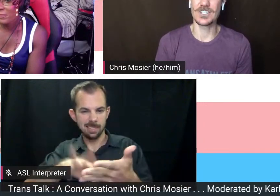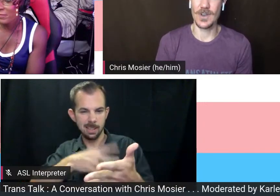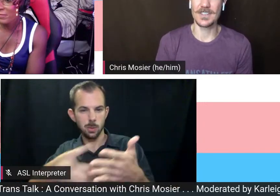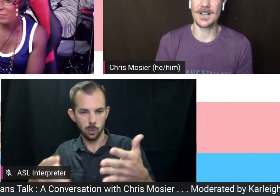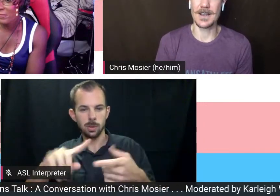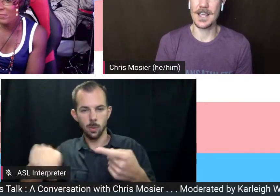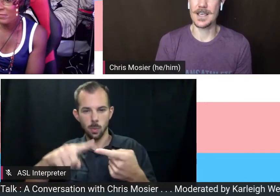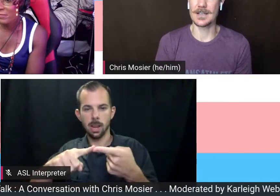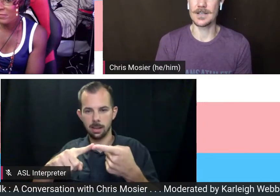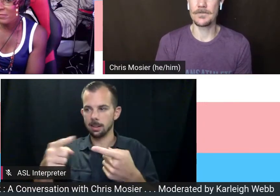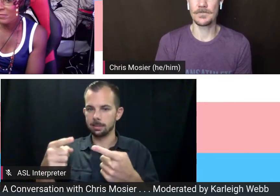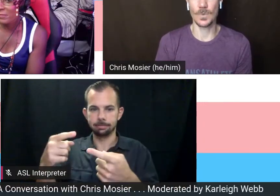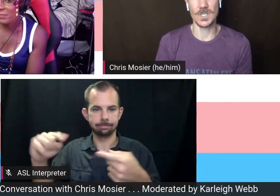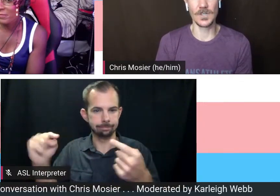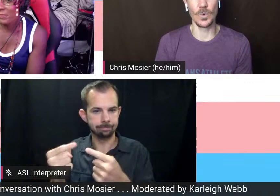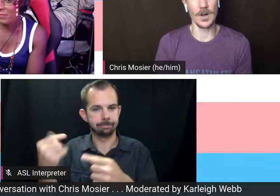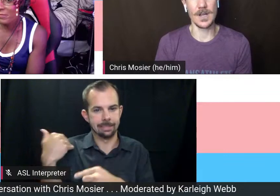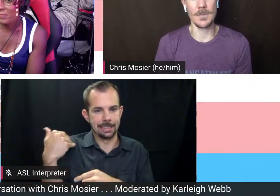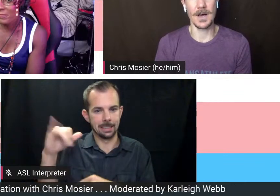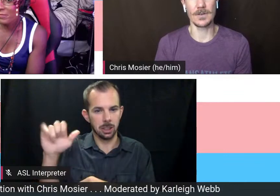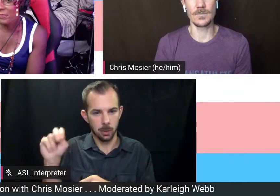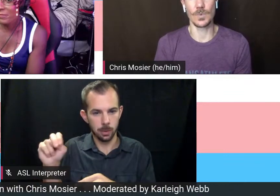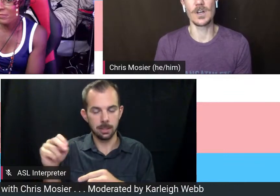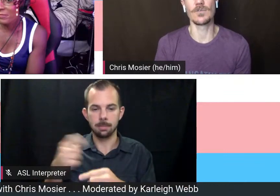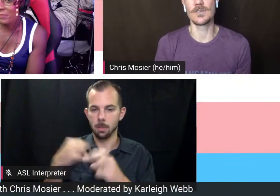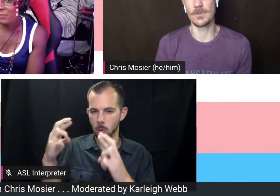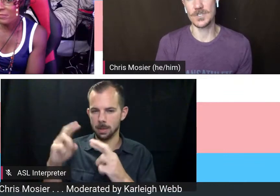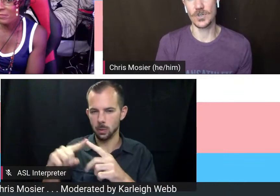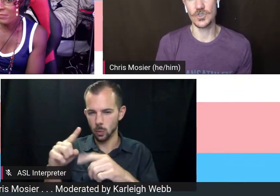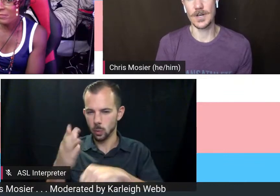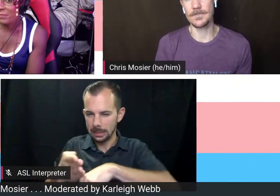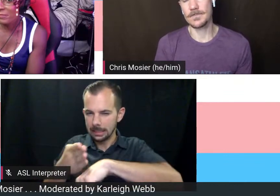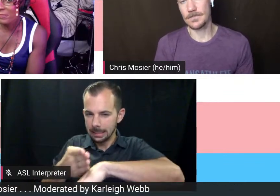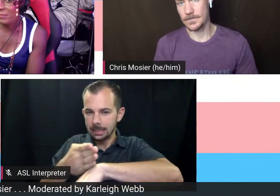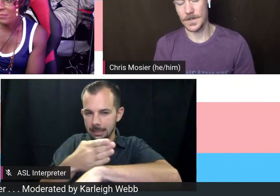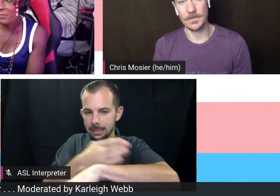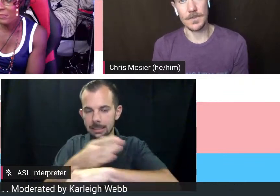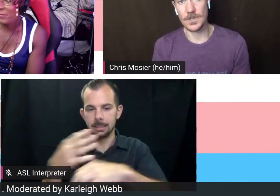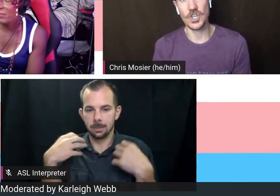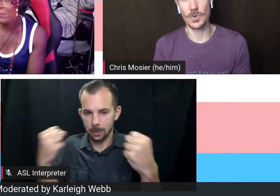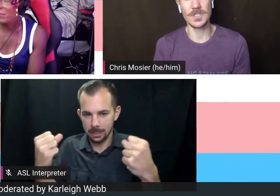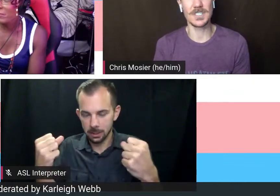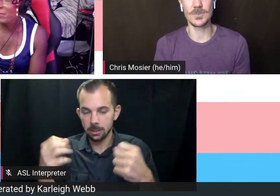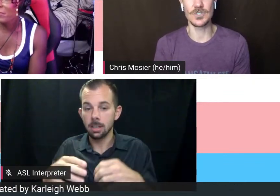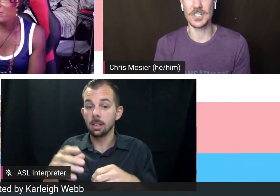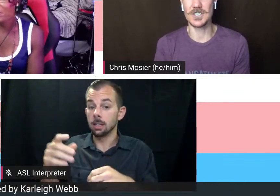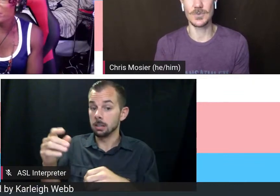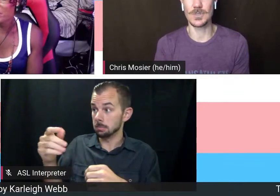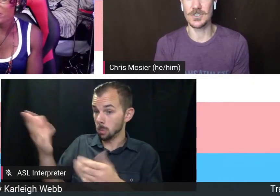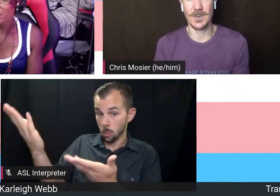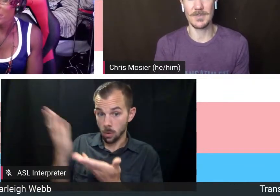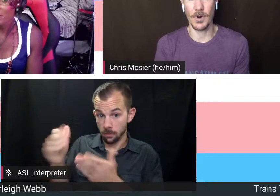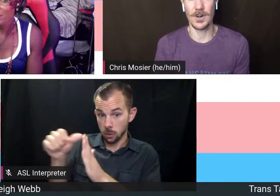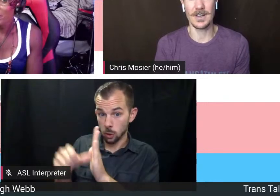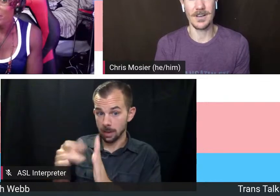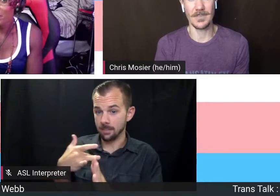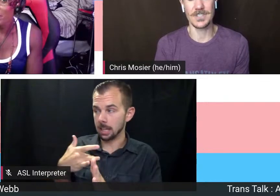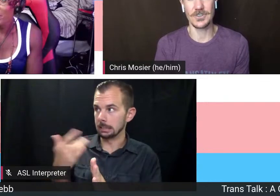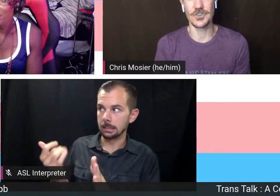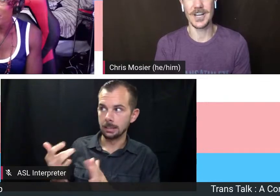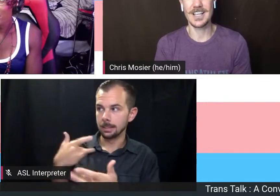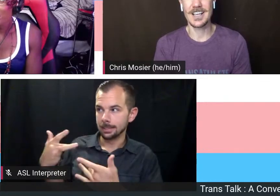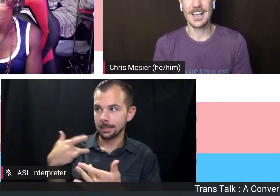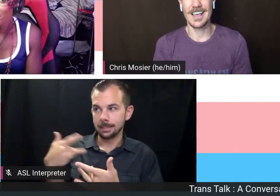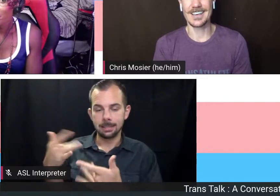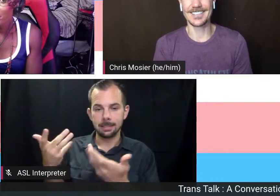that I could strengthen it and was a little worried about recovery from surgery. Chose to just do the strength part and not